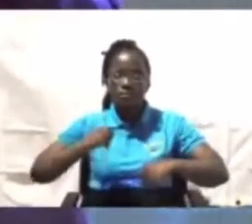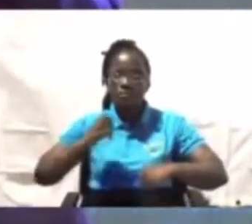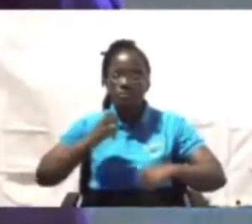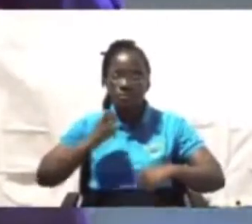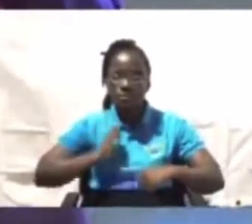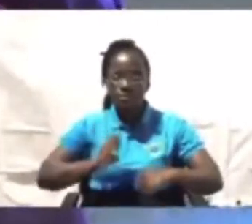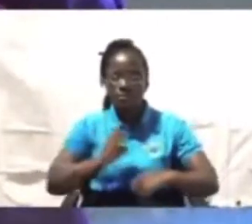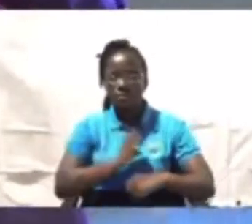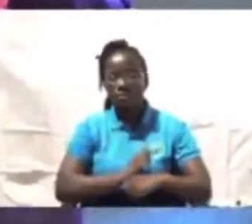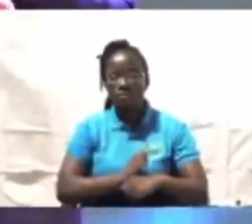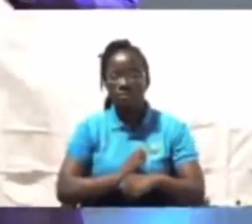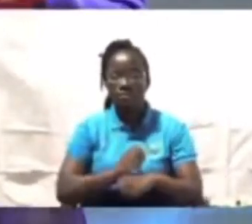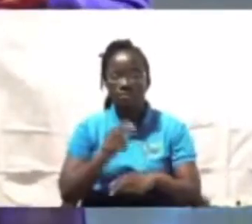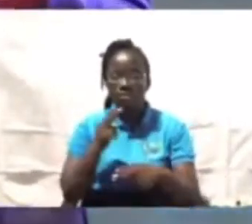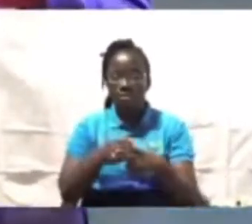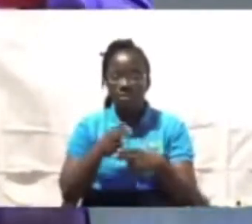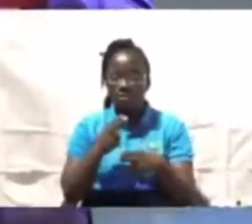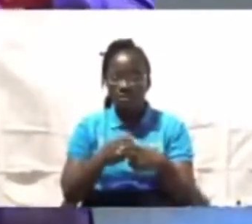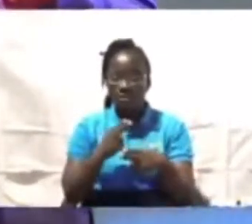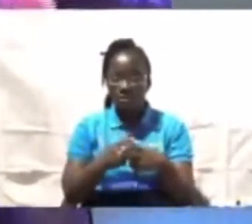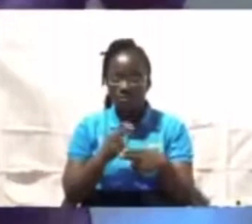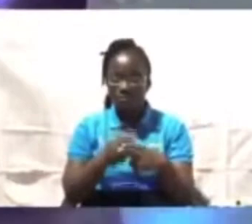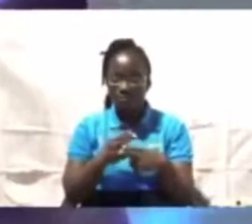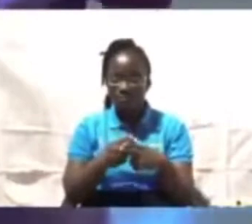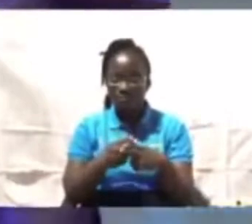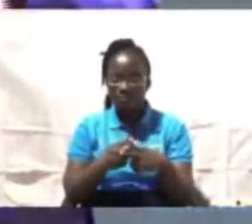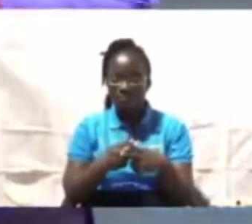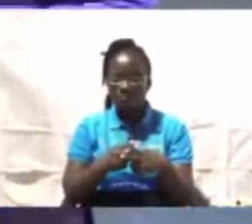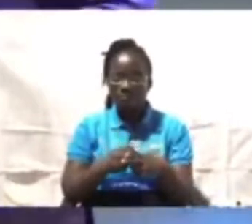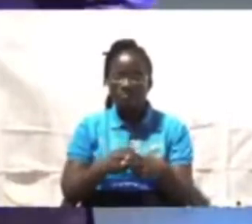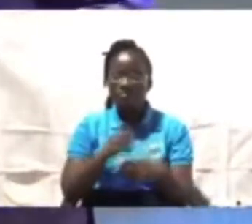Ubo Tazan Konja, the